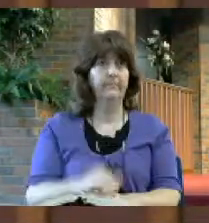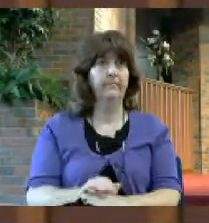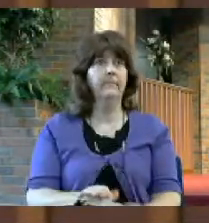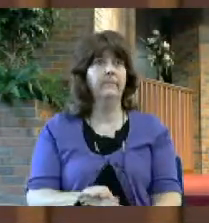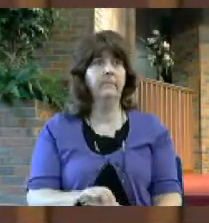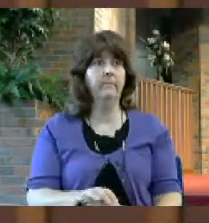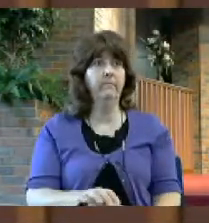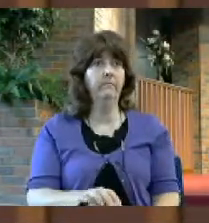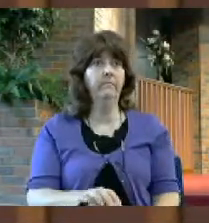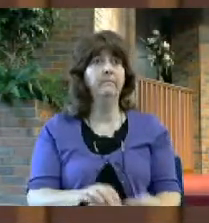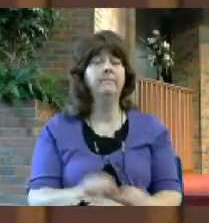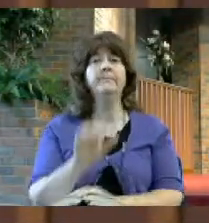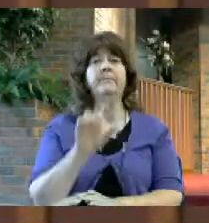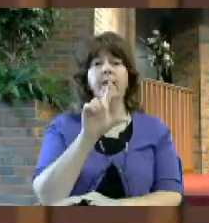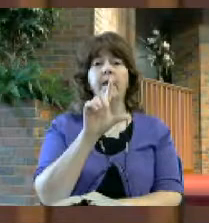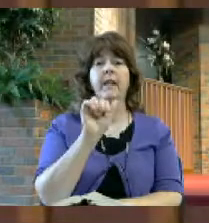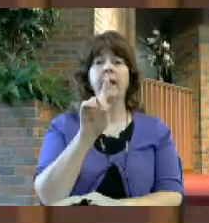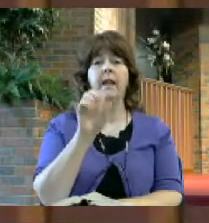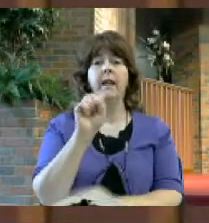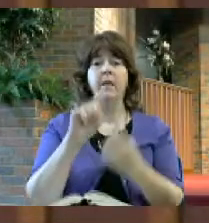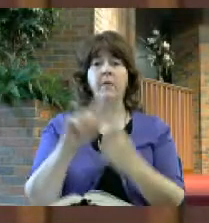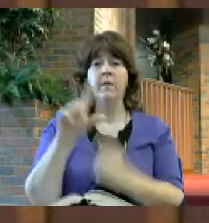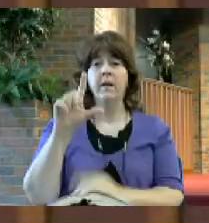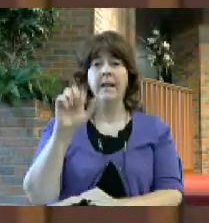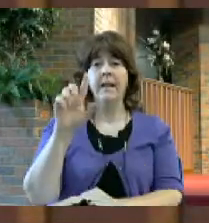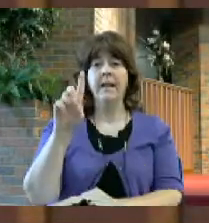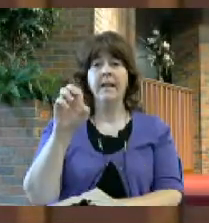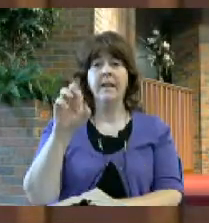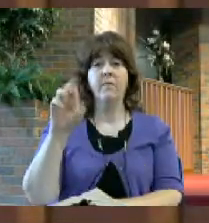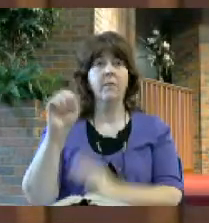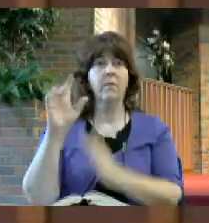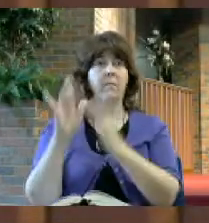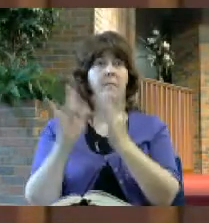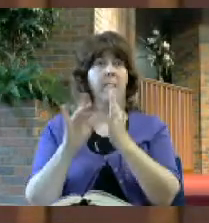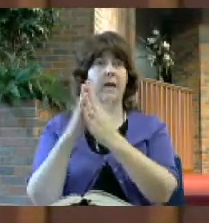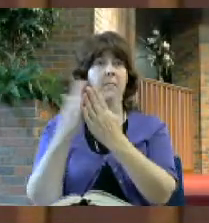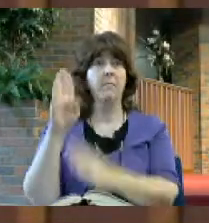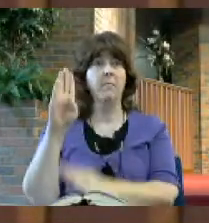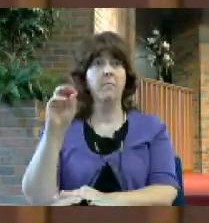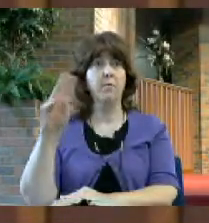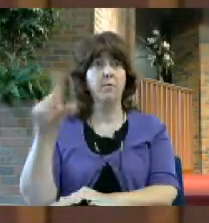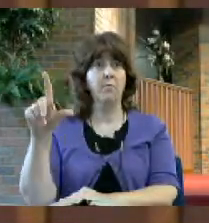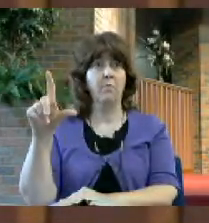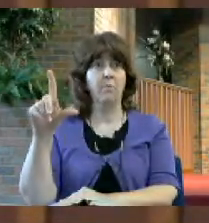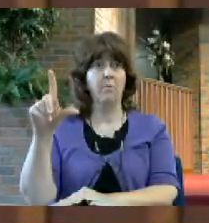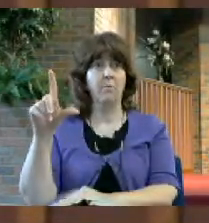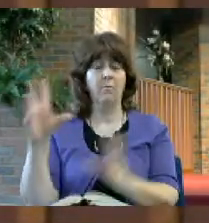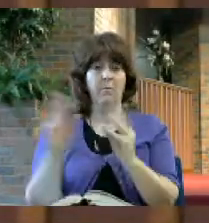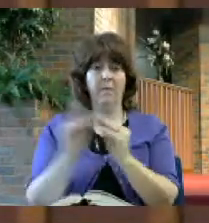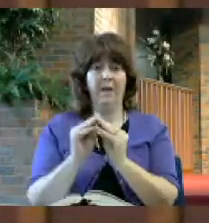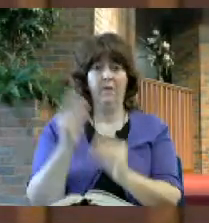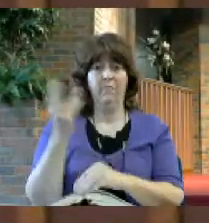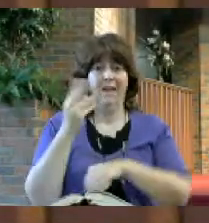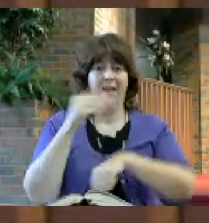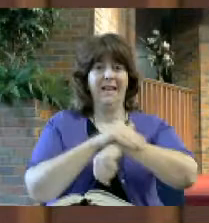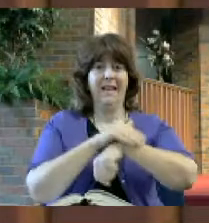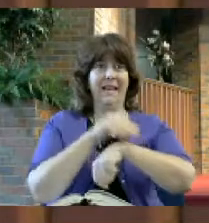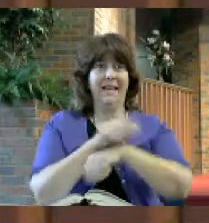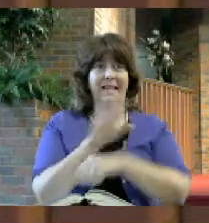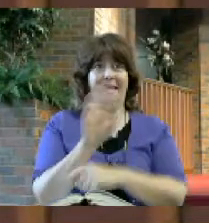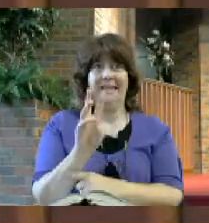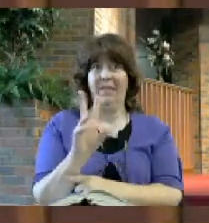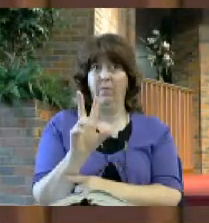be for this coming Wednesday. This coming Wednesday night, you'll meet at 6:30 p.m. Before our 7 p.m.